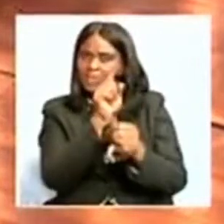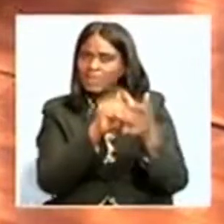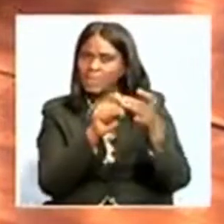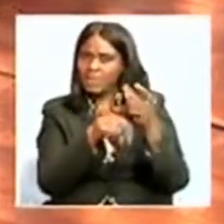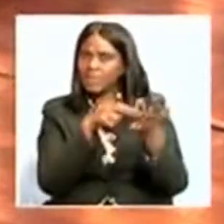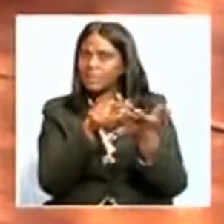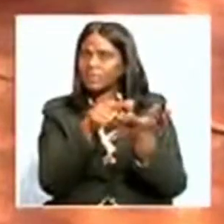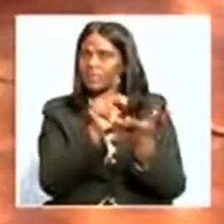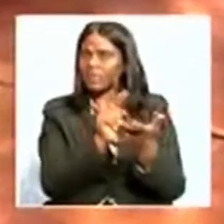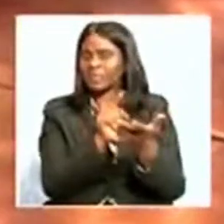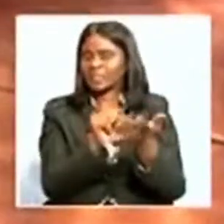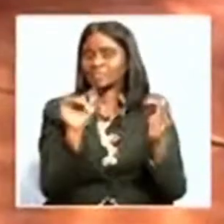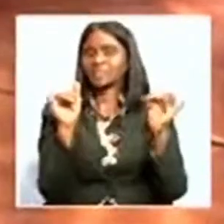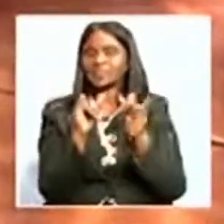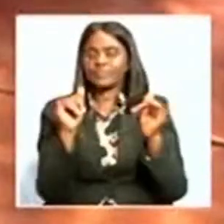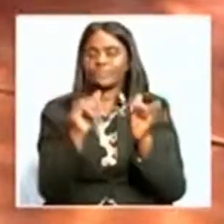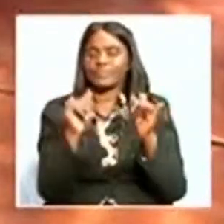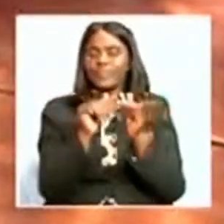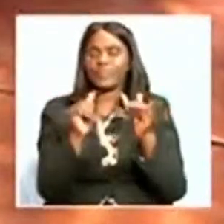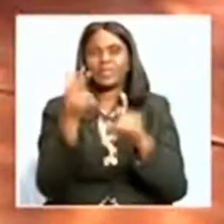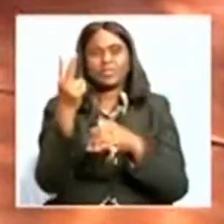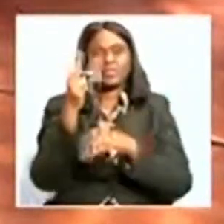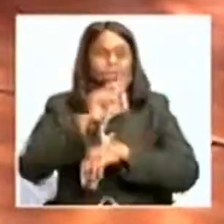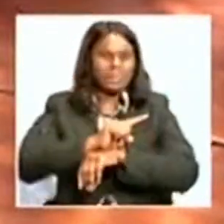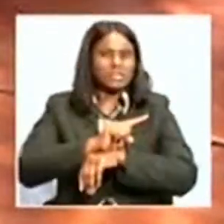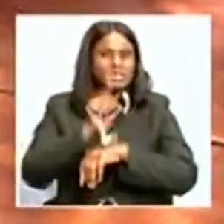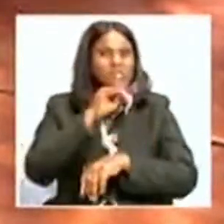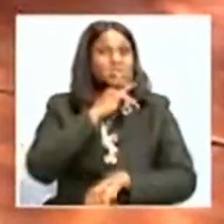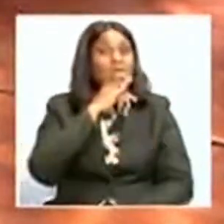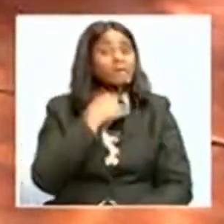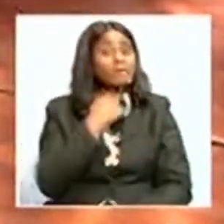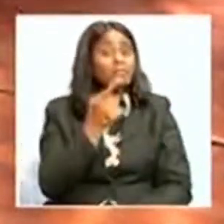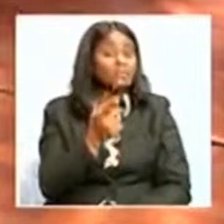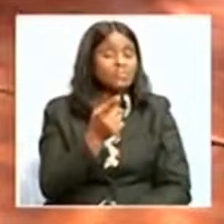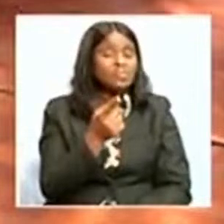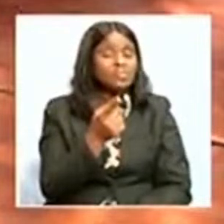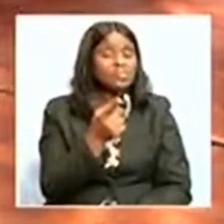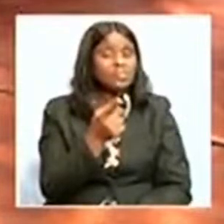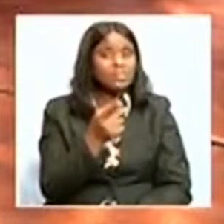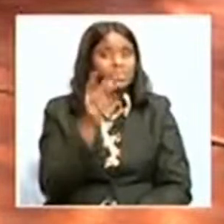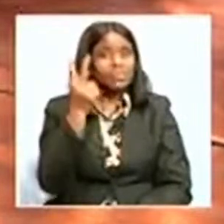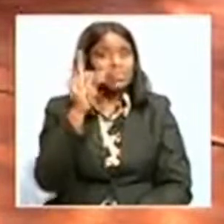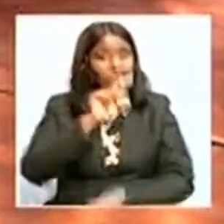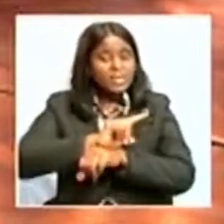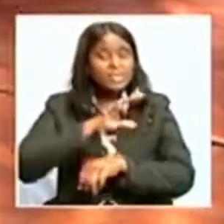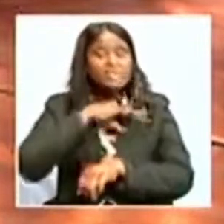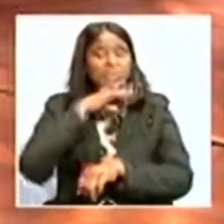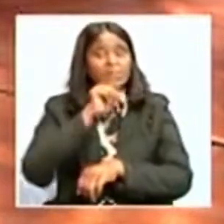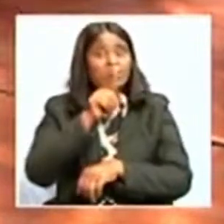right? Yeah. 2 days. Is it feasible?